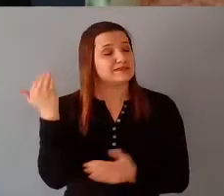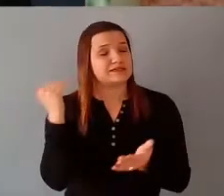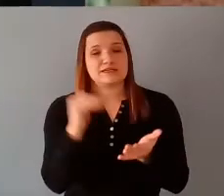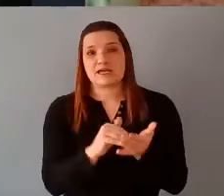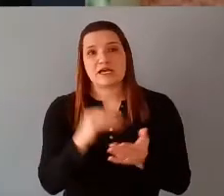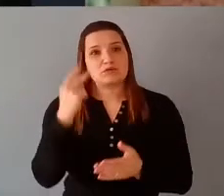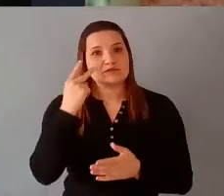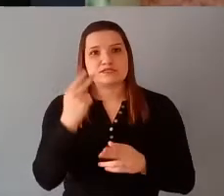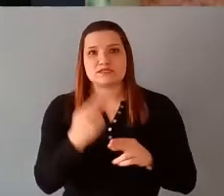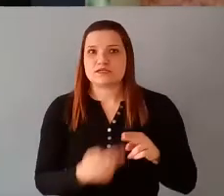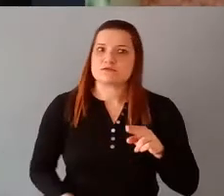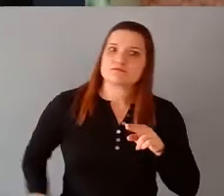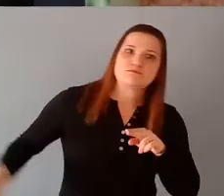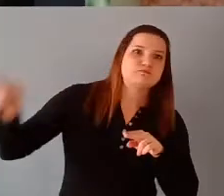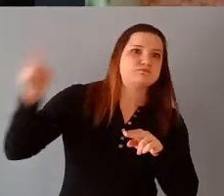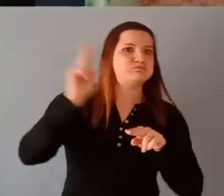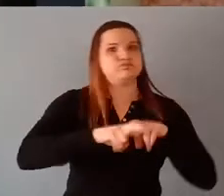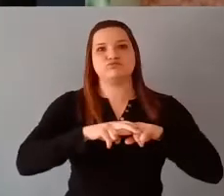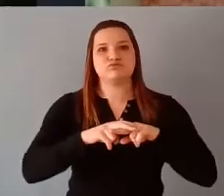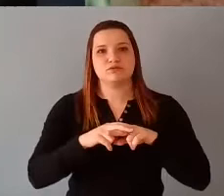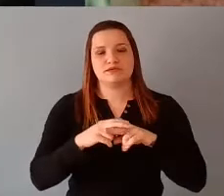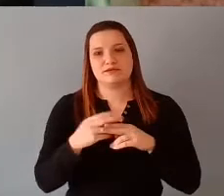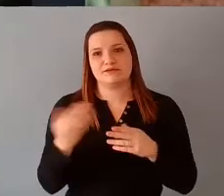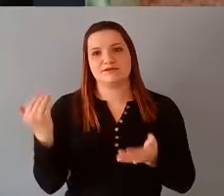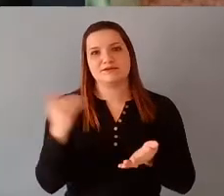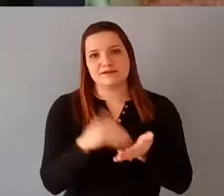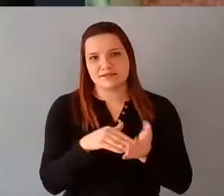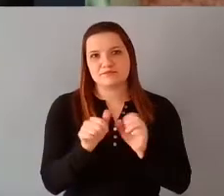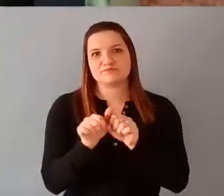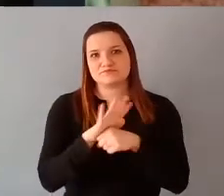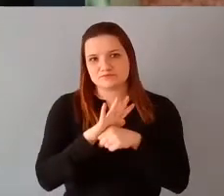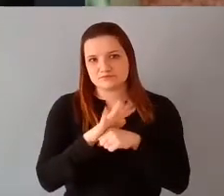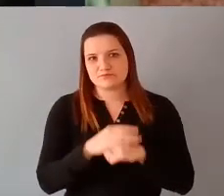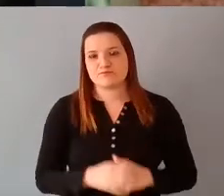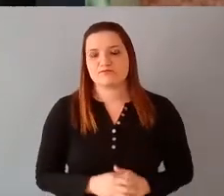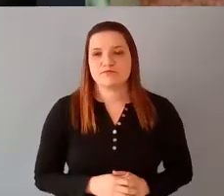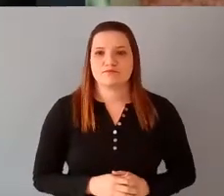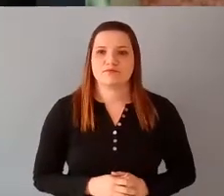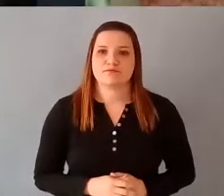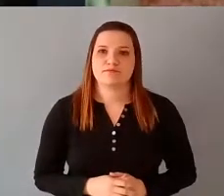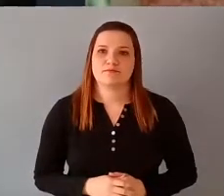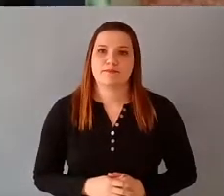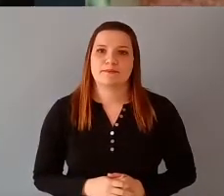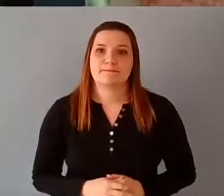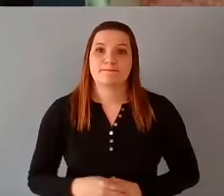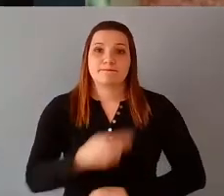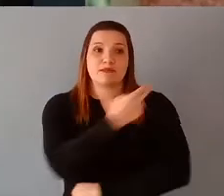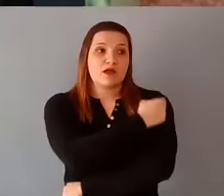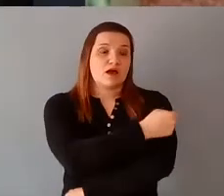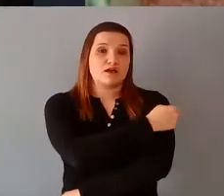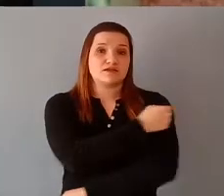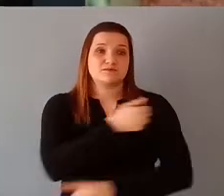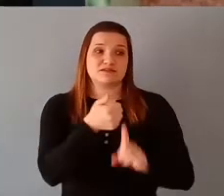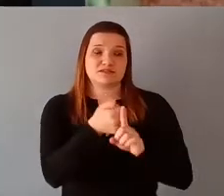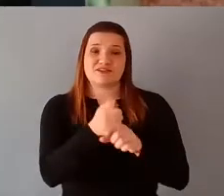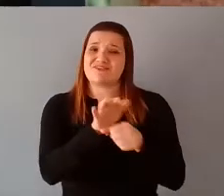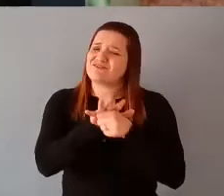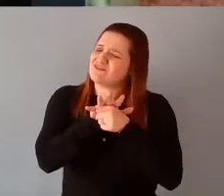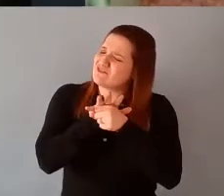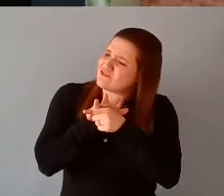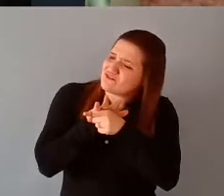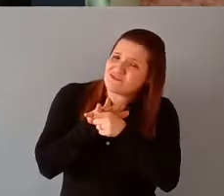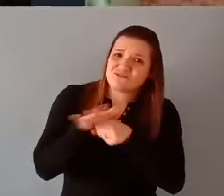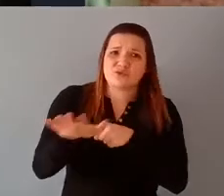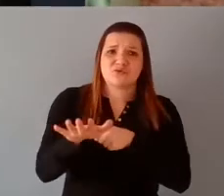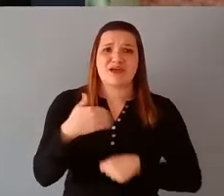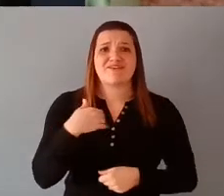spikelet like what we've been experiencing. The hospital is also incredibly full right now. We're at